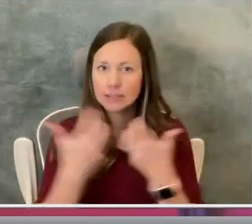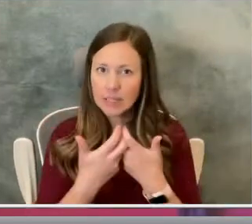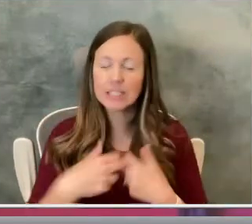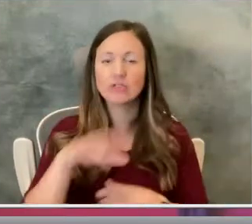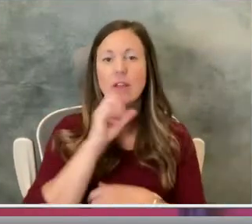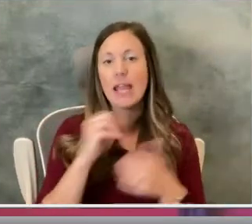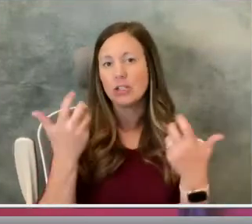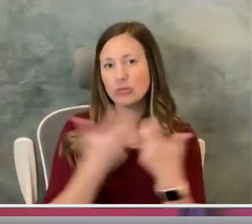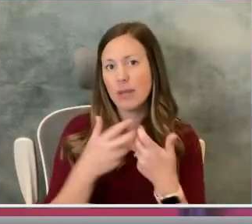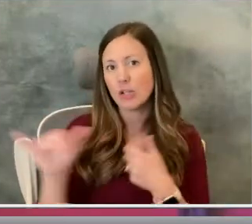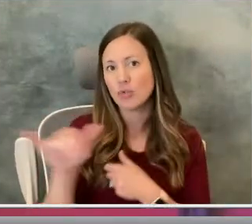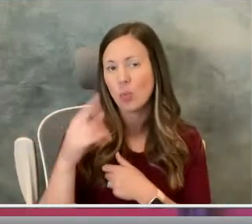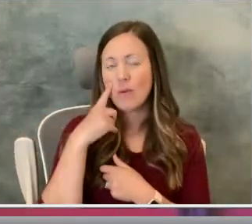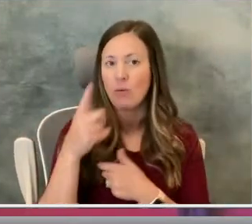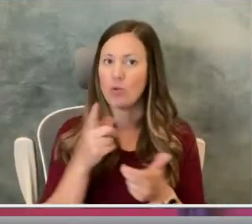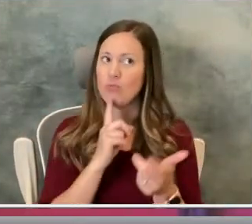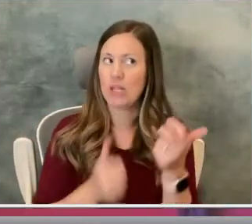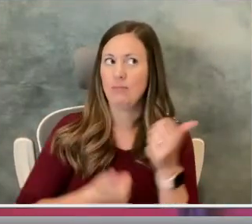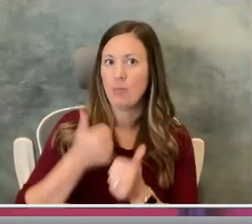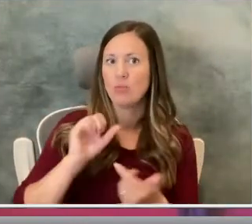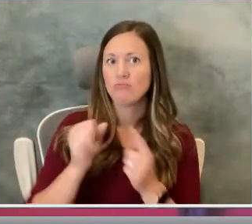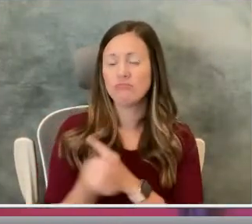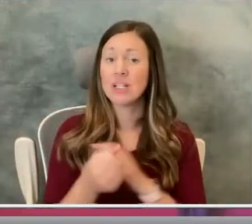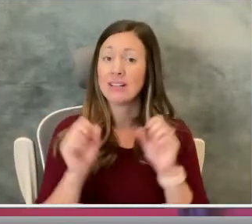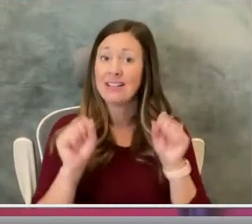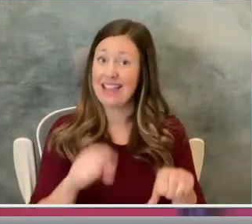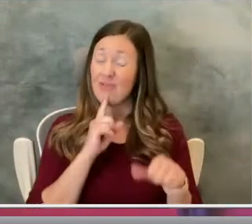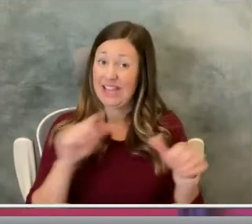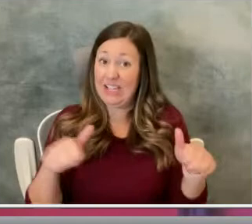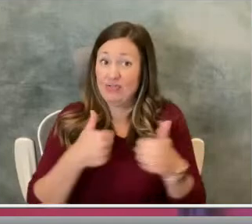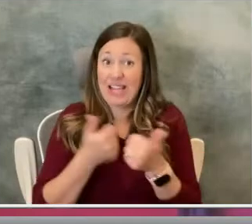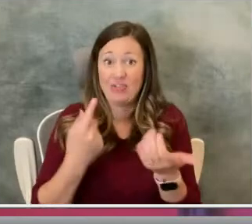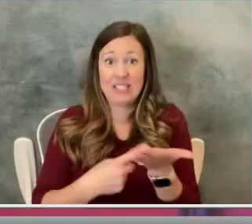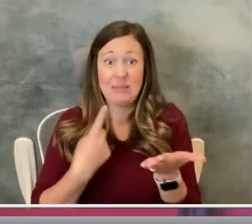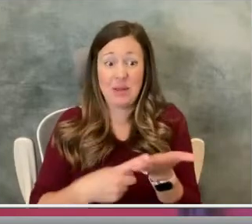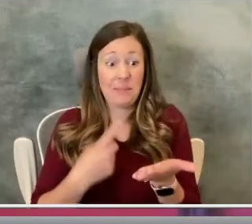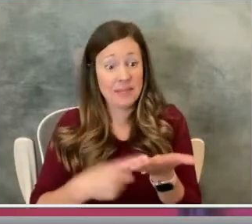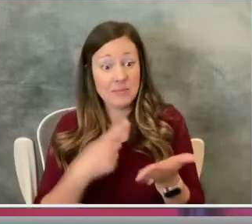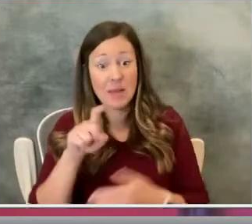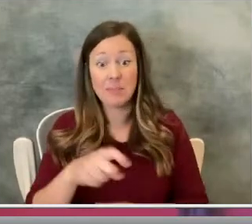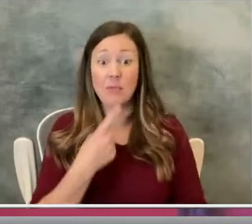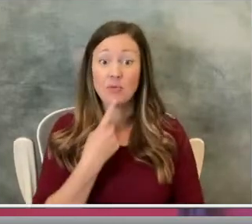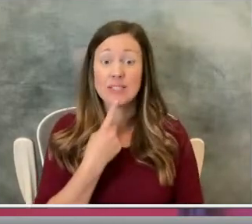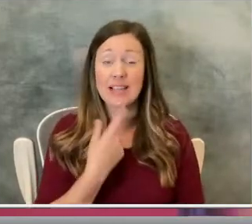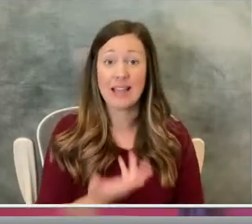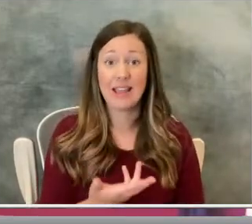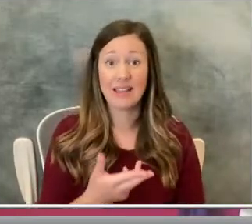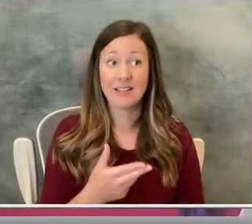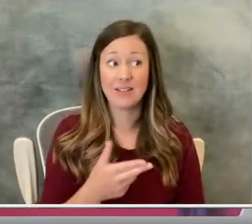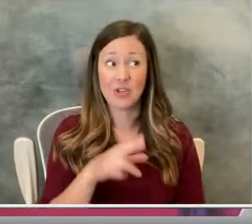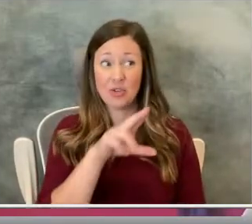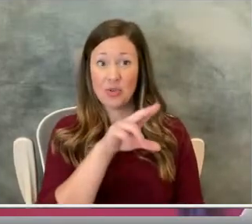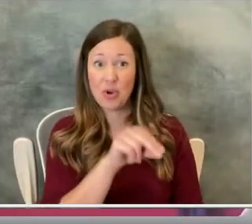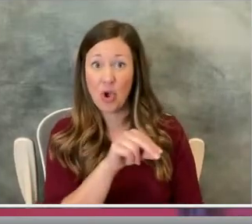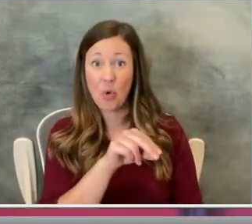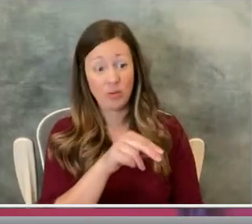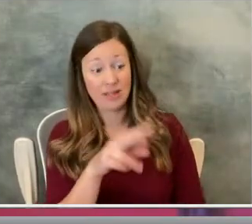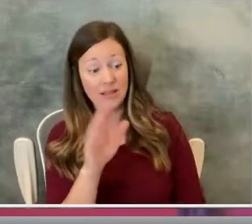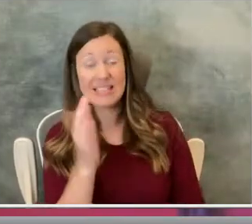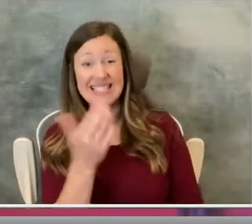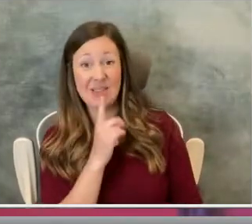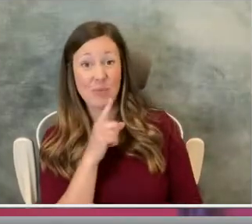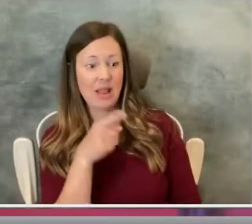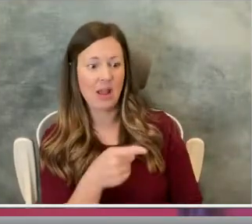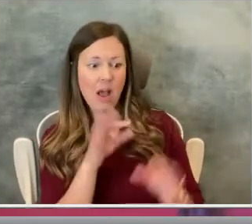part. And that can be challenging sometimes, because sometimes you have to say no to an otherwise reasonable organ when